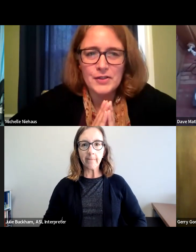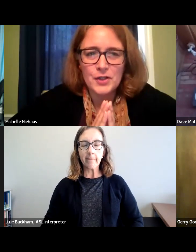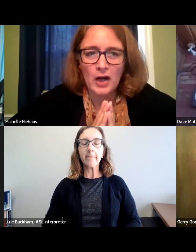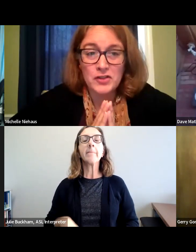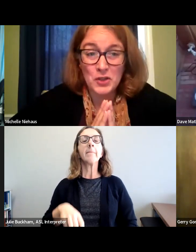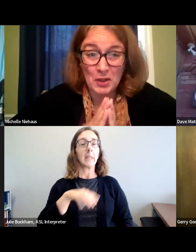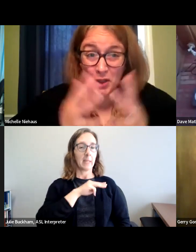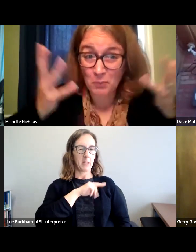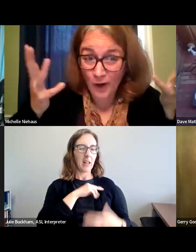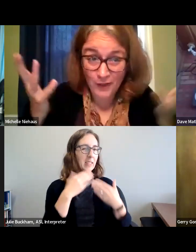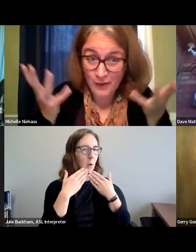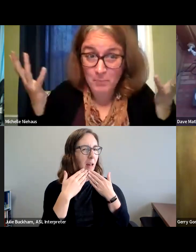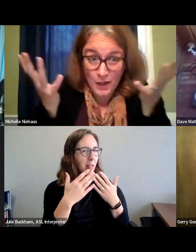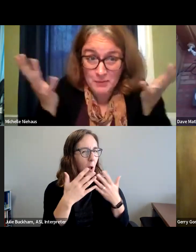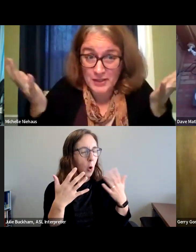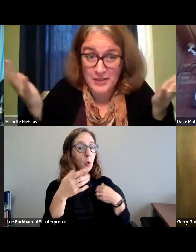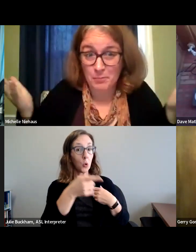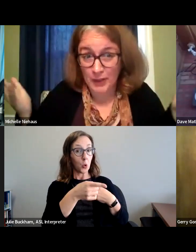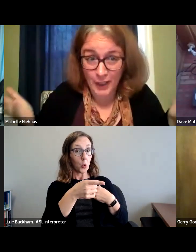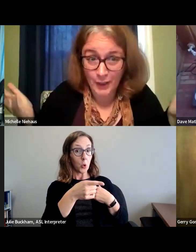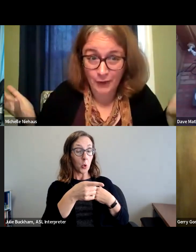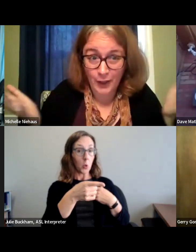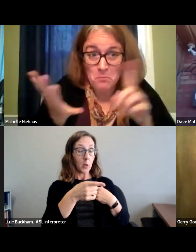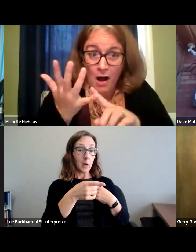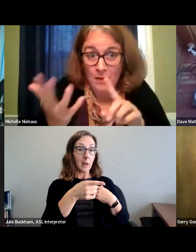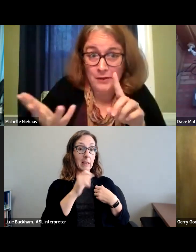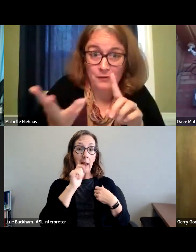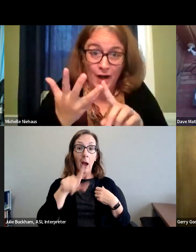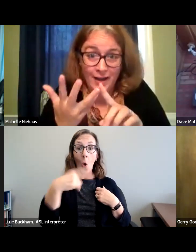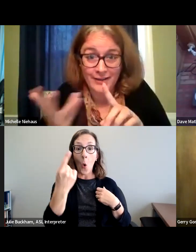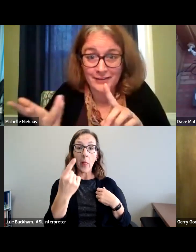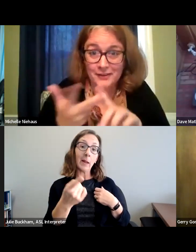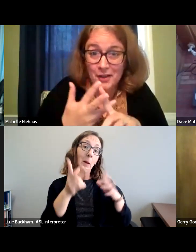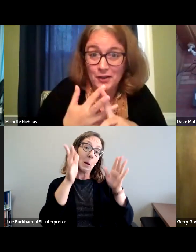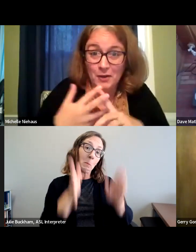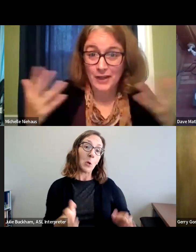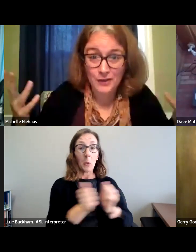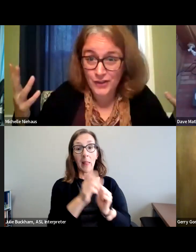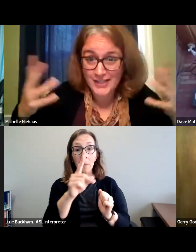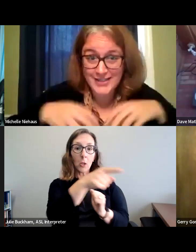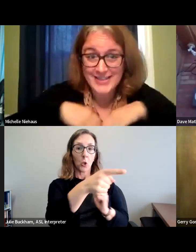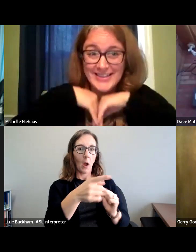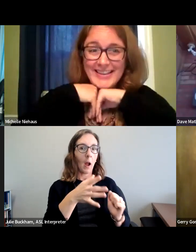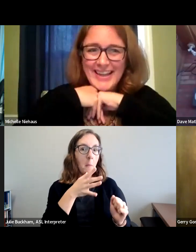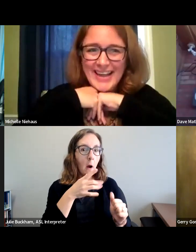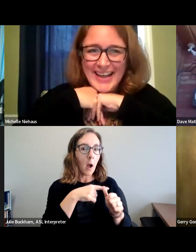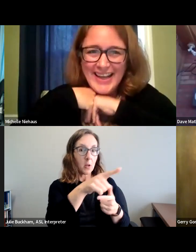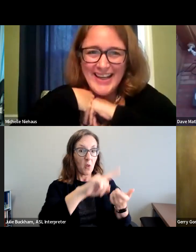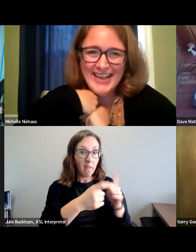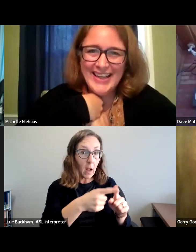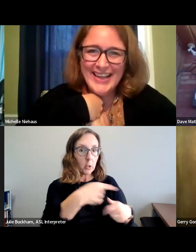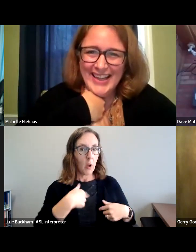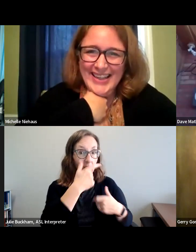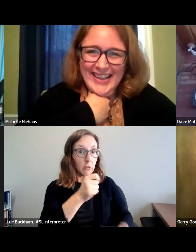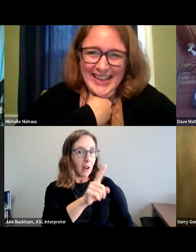Thank you so much. So you mean you're more than a person with a disability? You're like a mom and a friend, and you have Oh interests? my goodness.